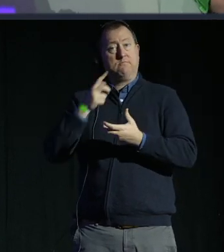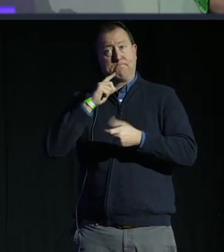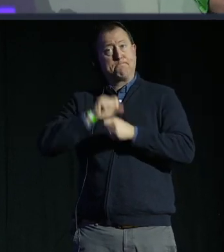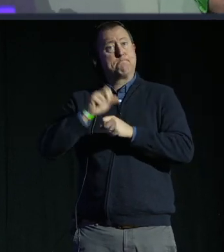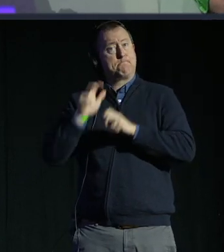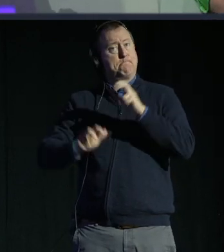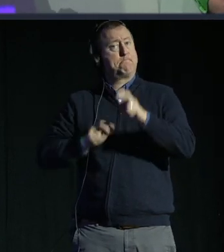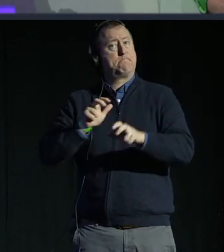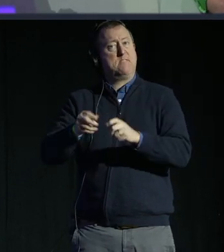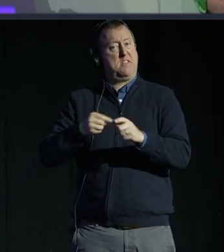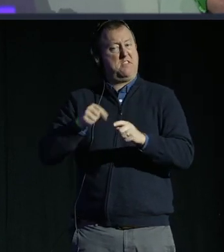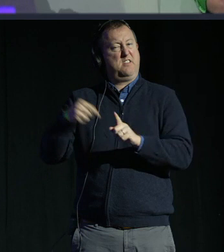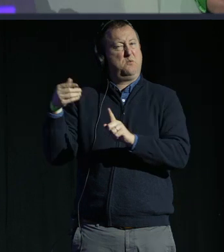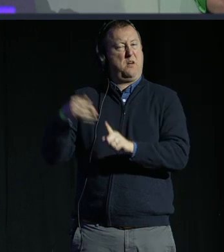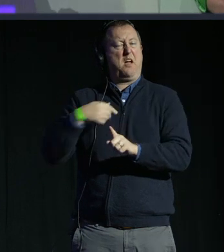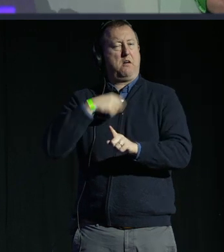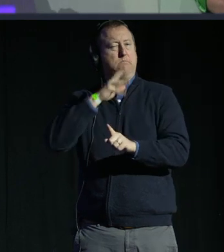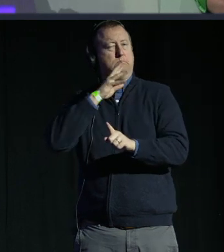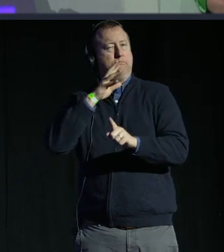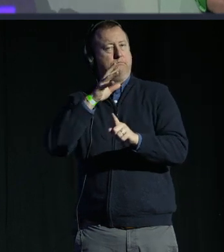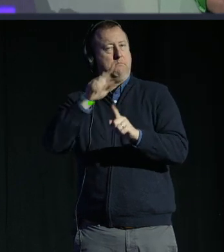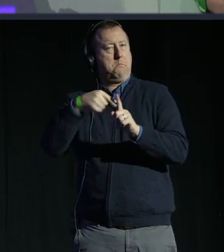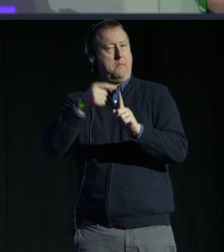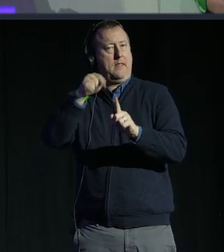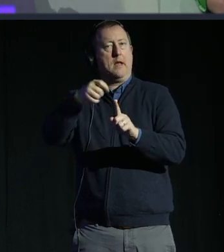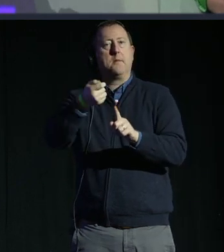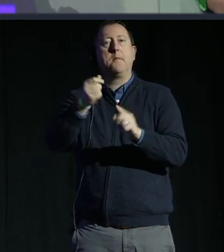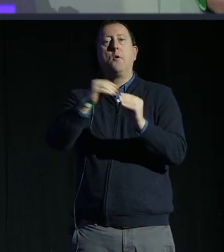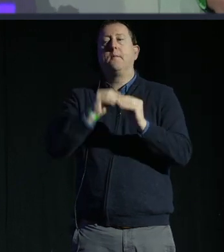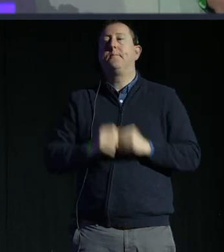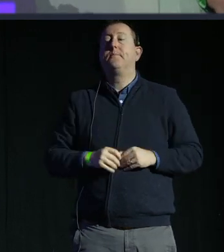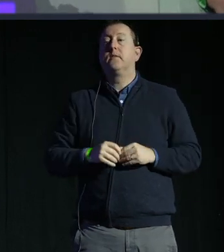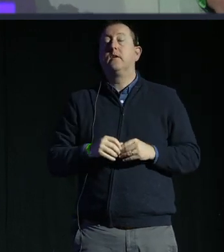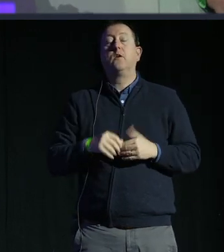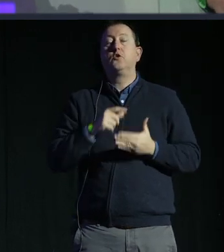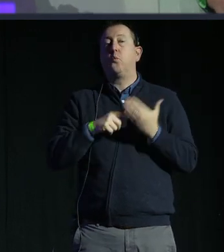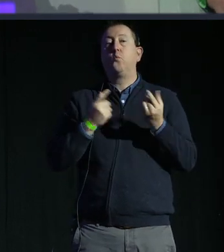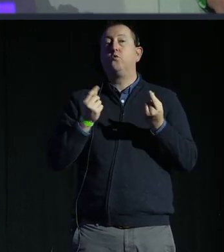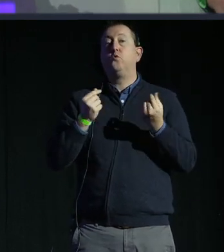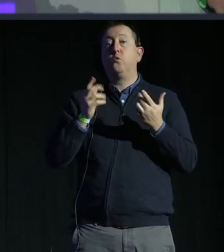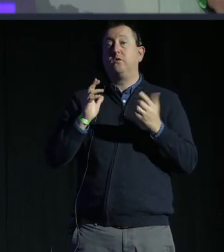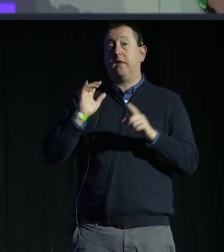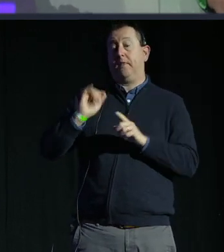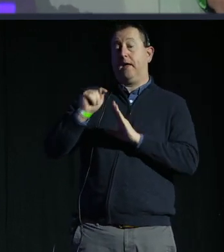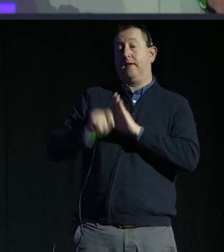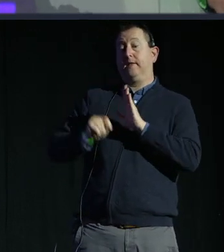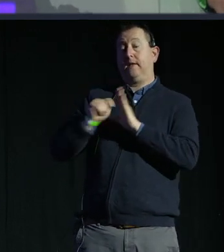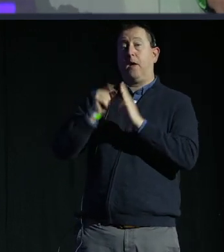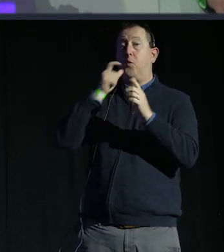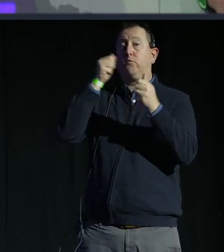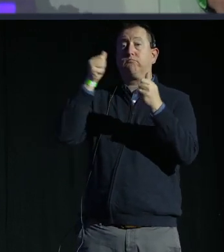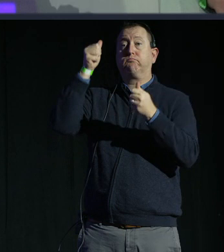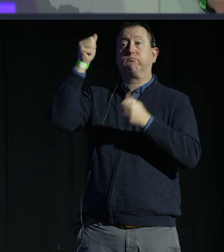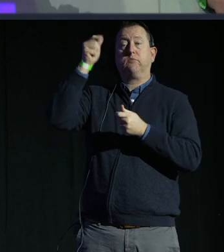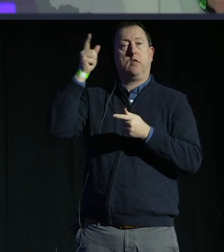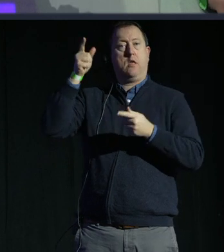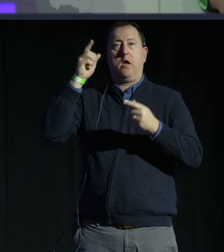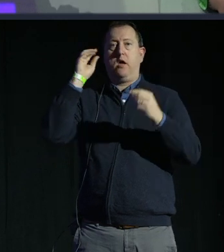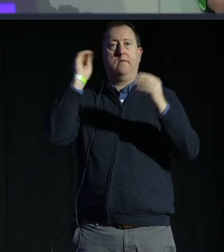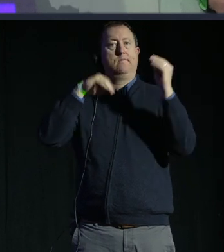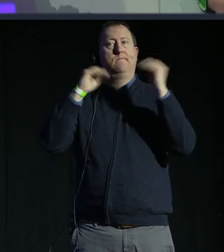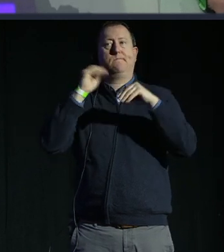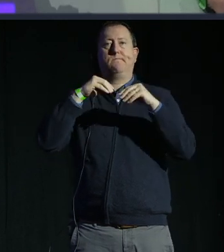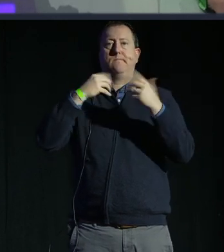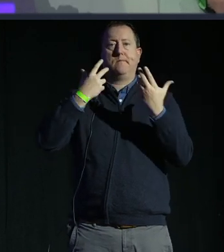I'll talk a little bit through that. What we did was the leaders at the time put together what was a multi-slide